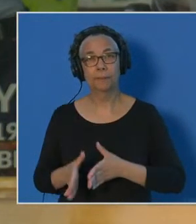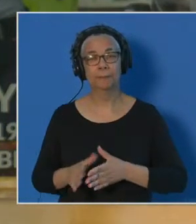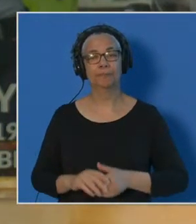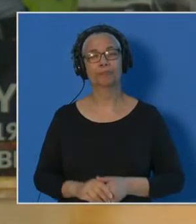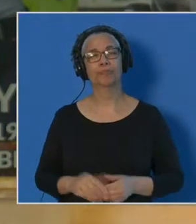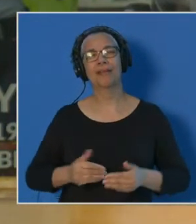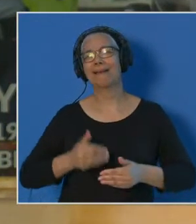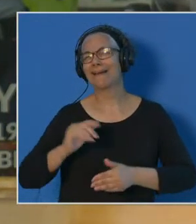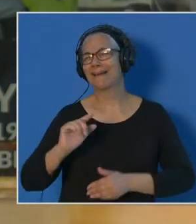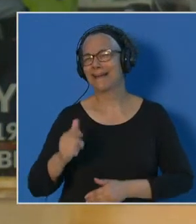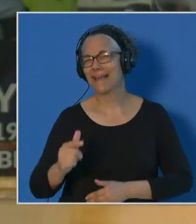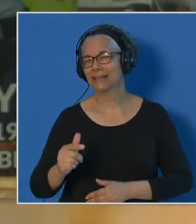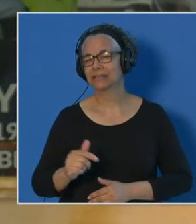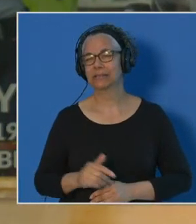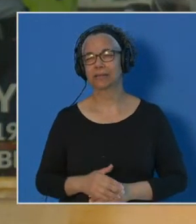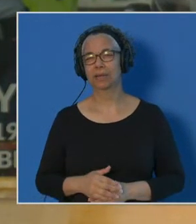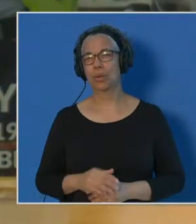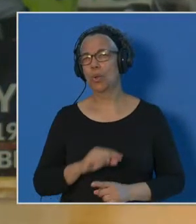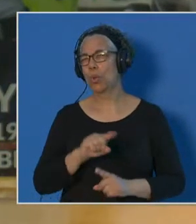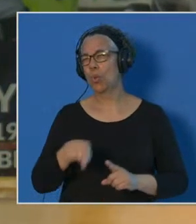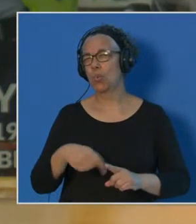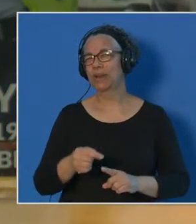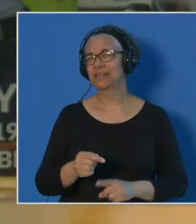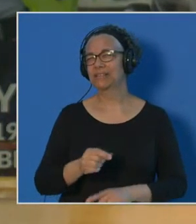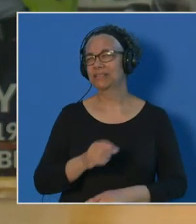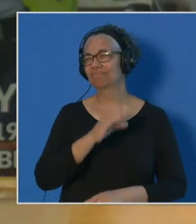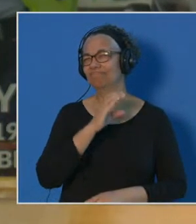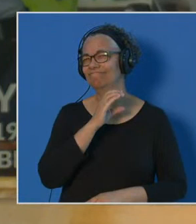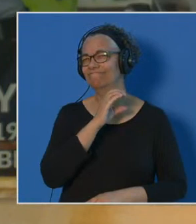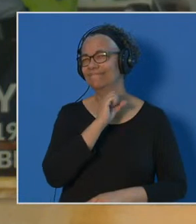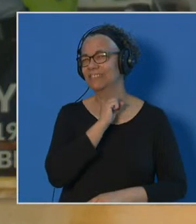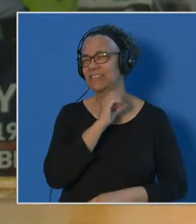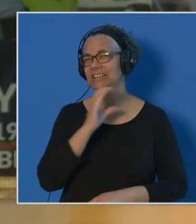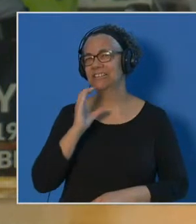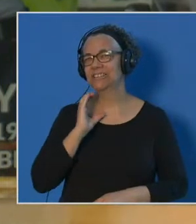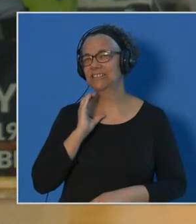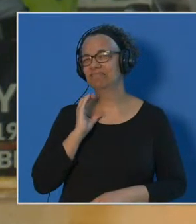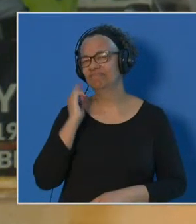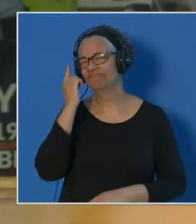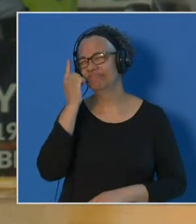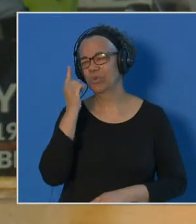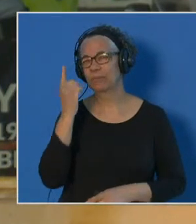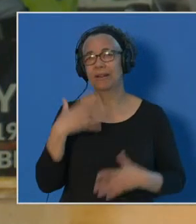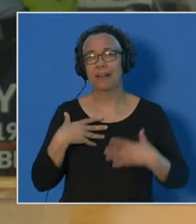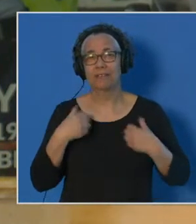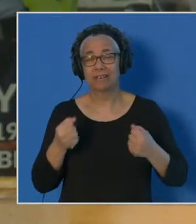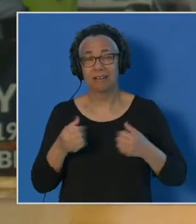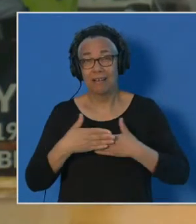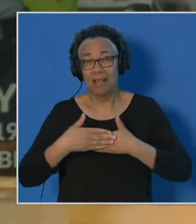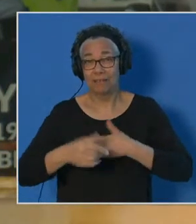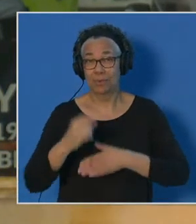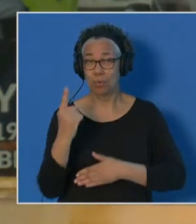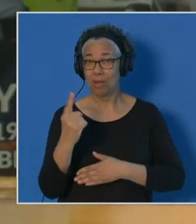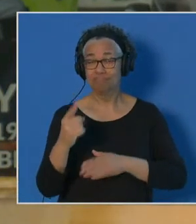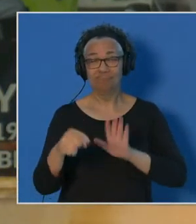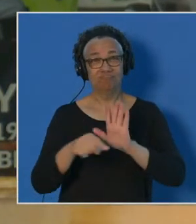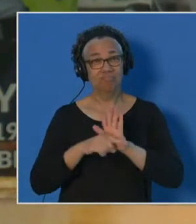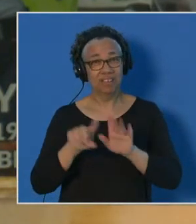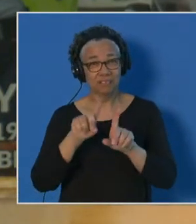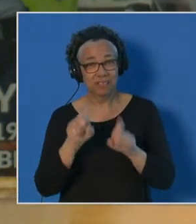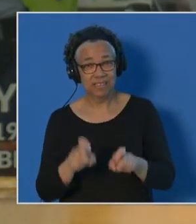Next one, when is the senior, including rest home residents, considered to be recovered? Is it after one negative retest or